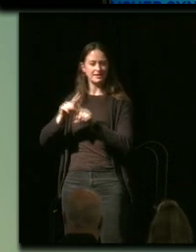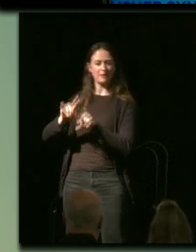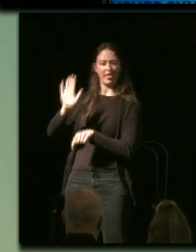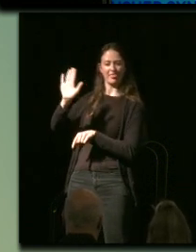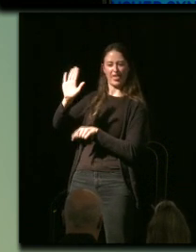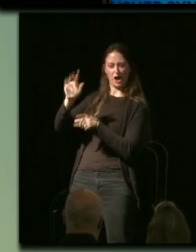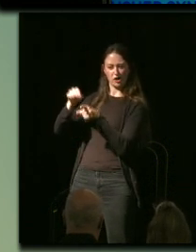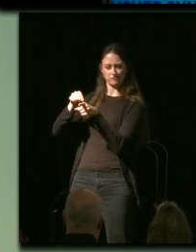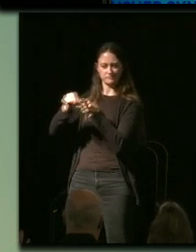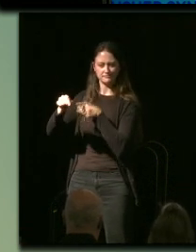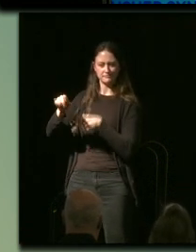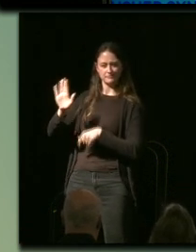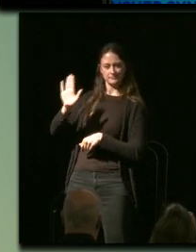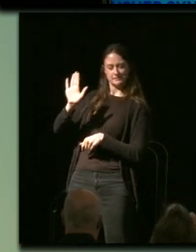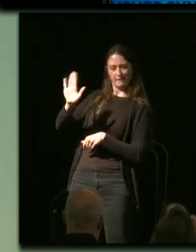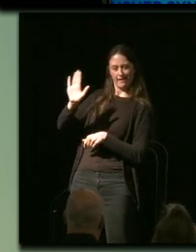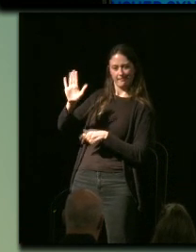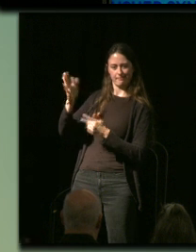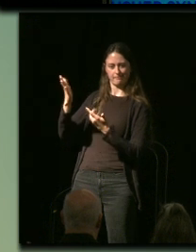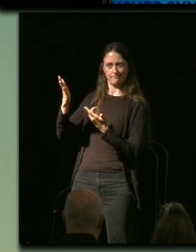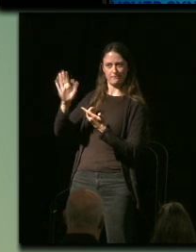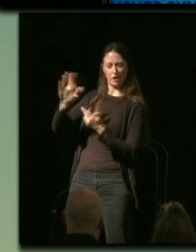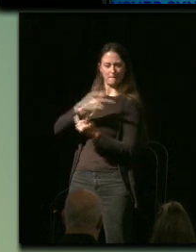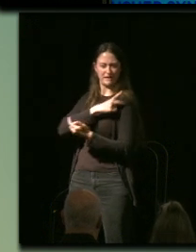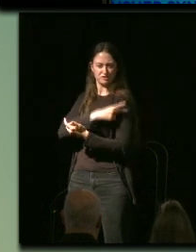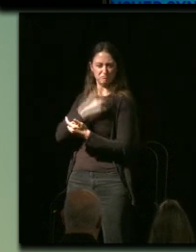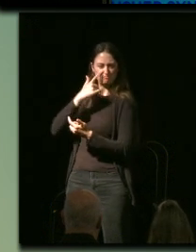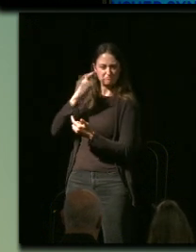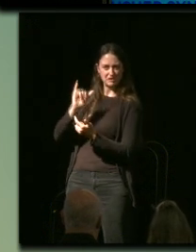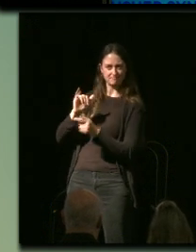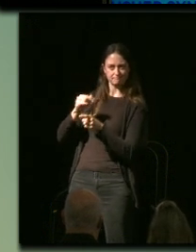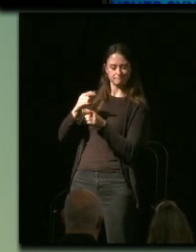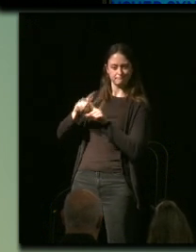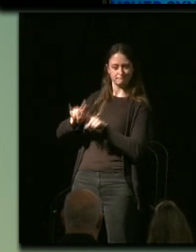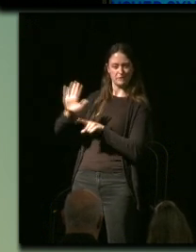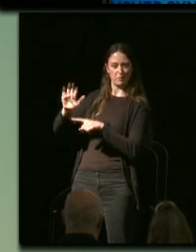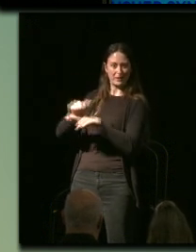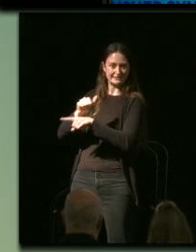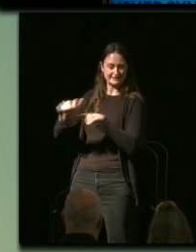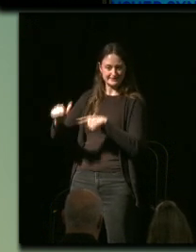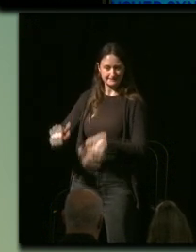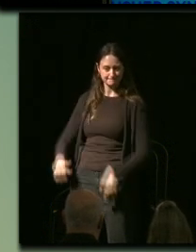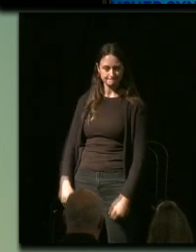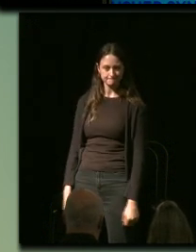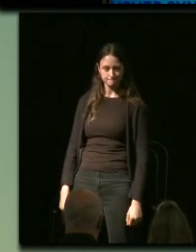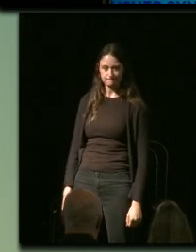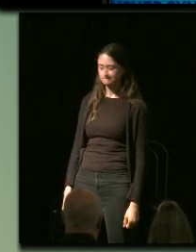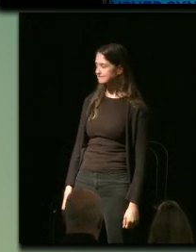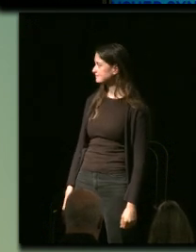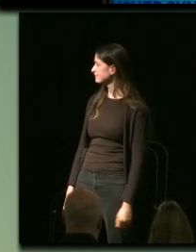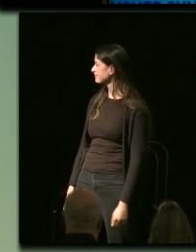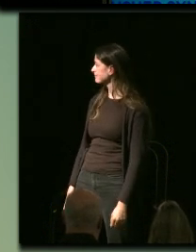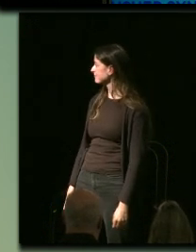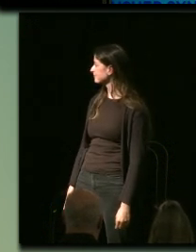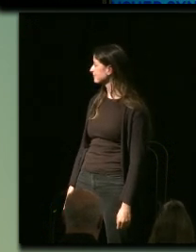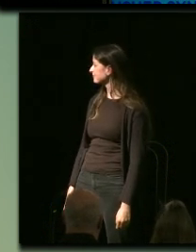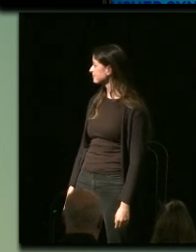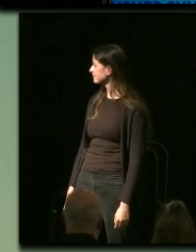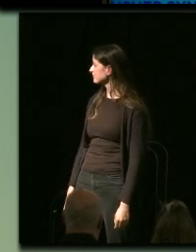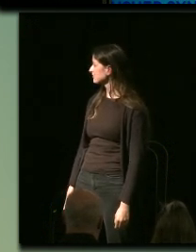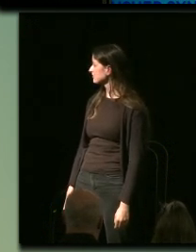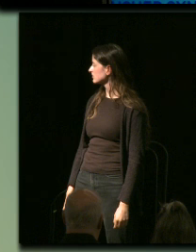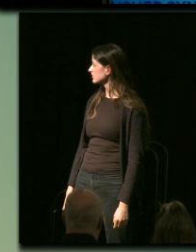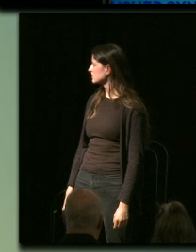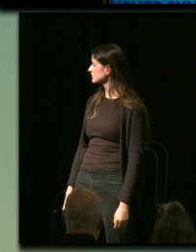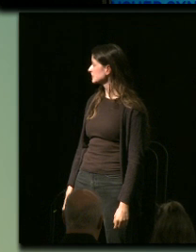have a subspecialization. There are also other kinds of healthcare providers that might be confused for